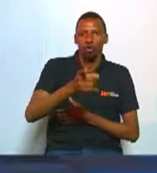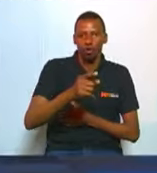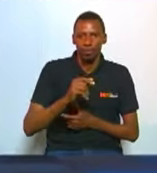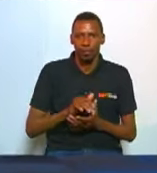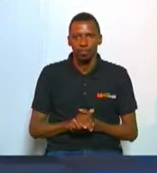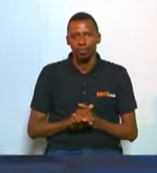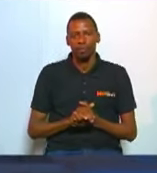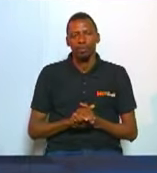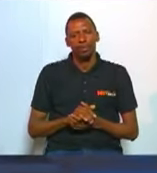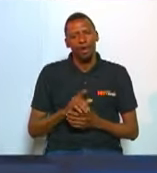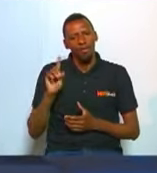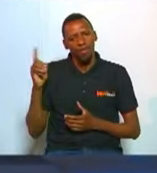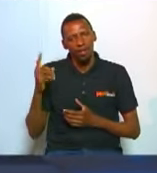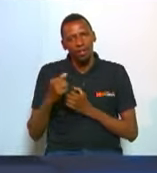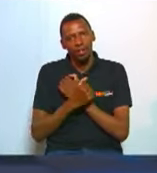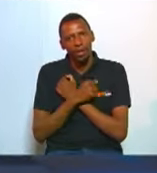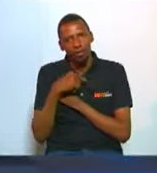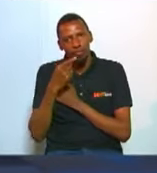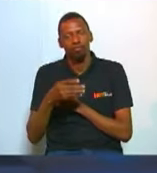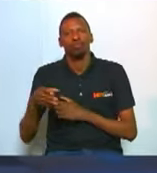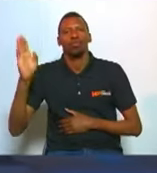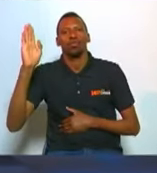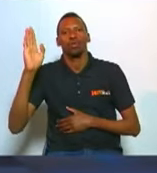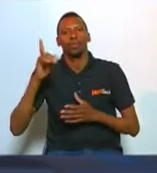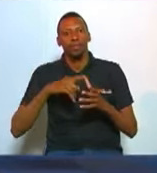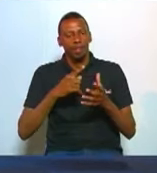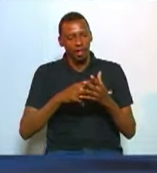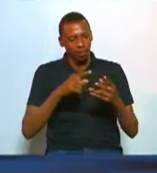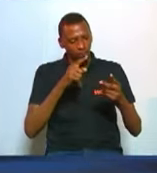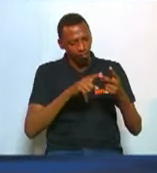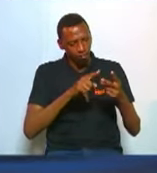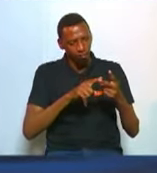Love God first and then his instructions.